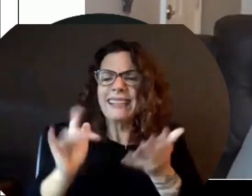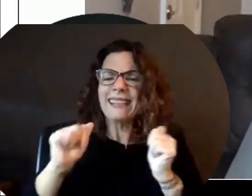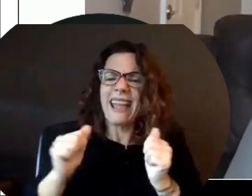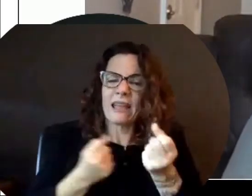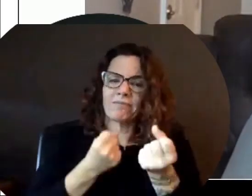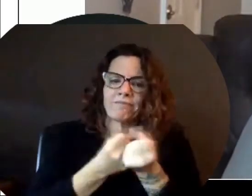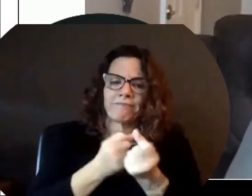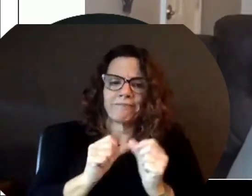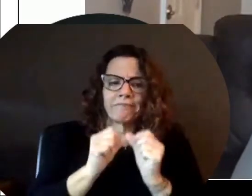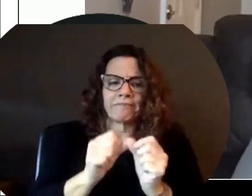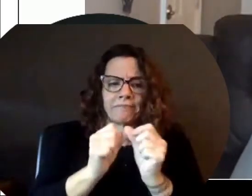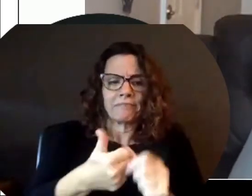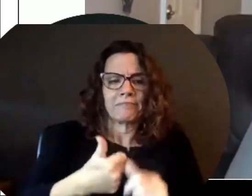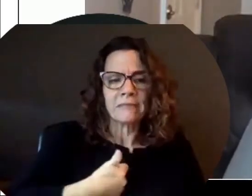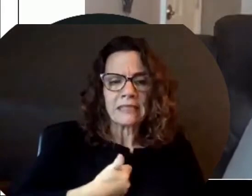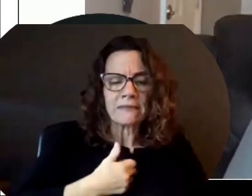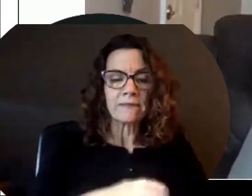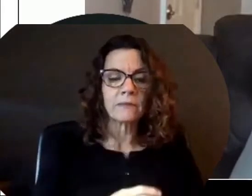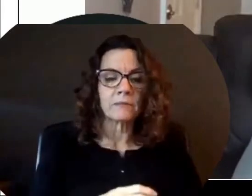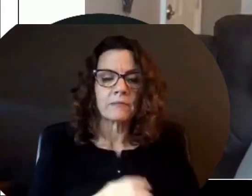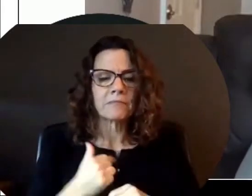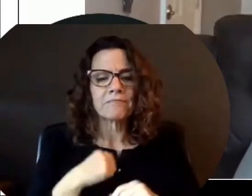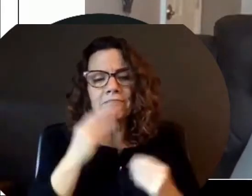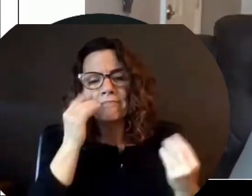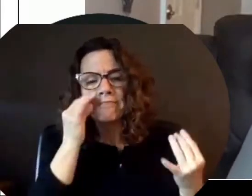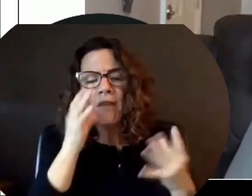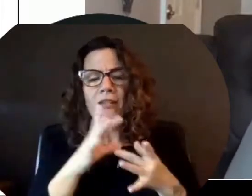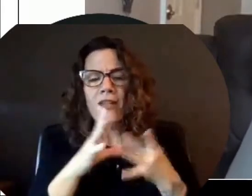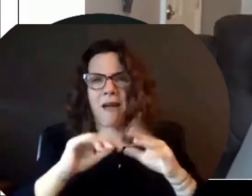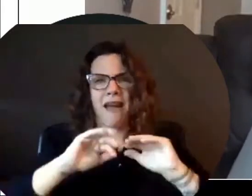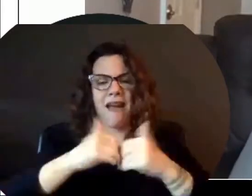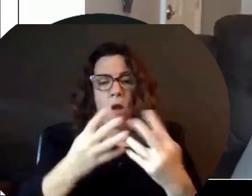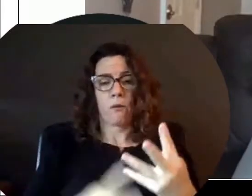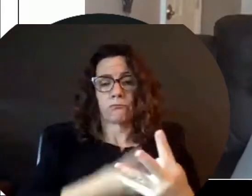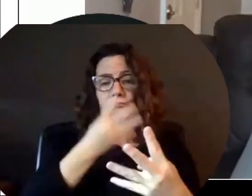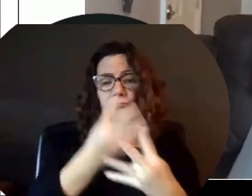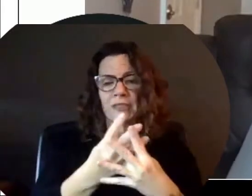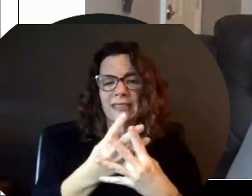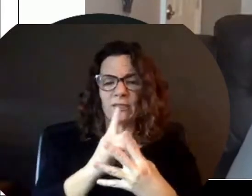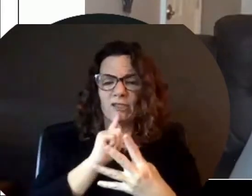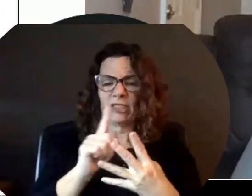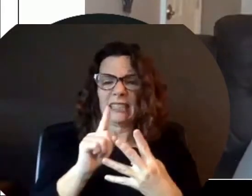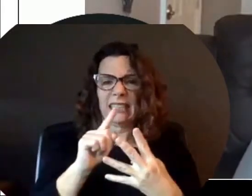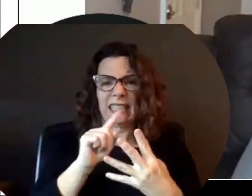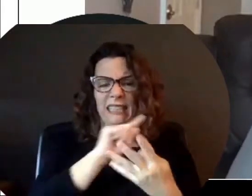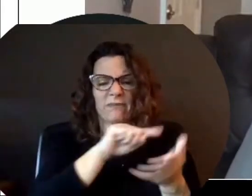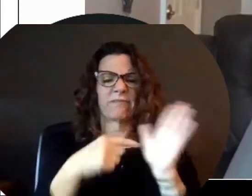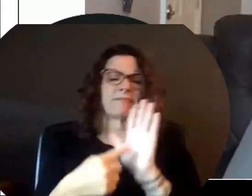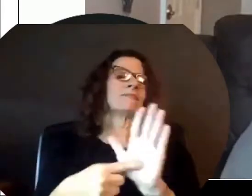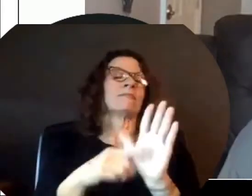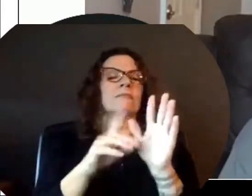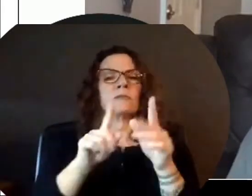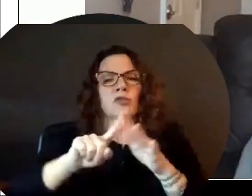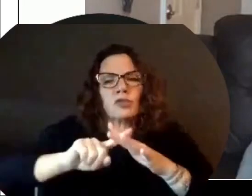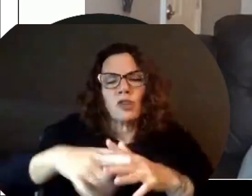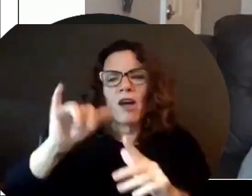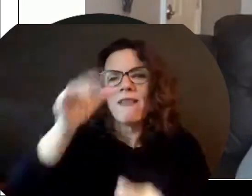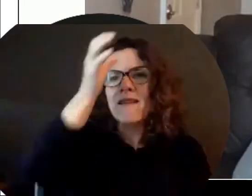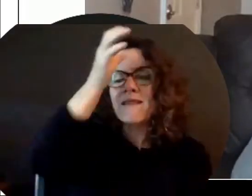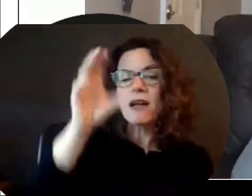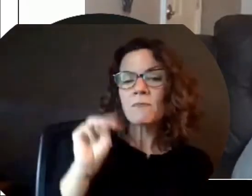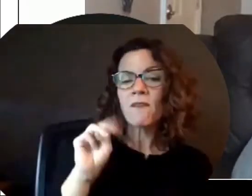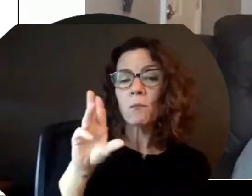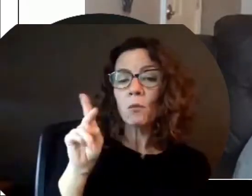survive. Well, they're talking about like food and resources, or were you talking about politically and like being able to be a safety